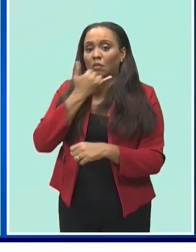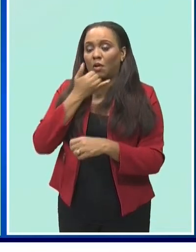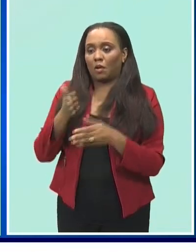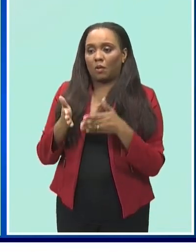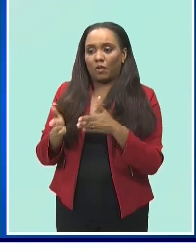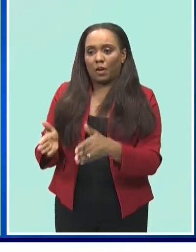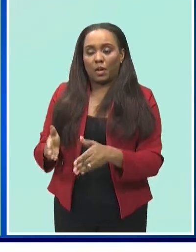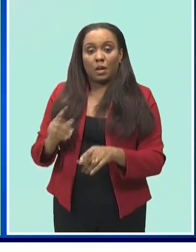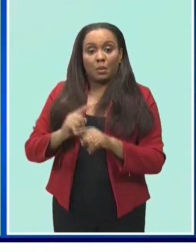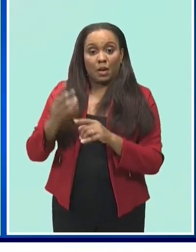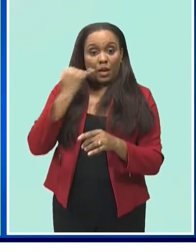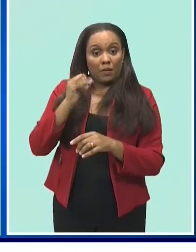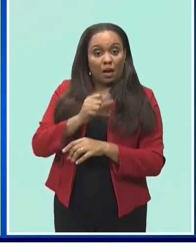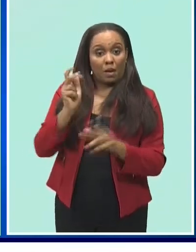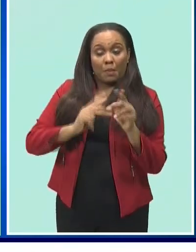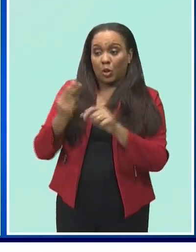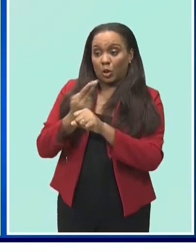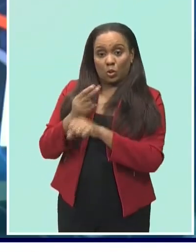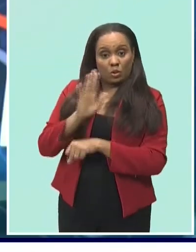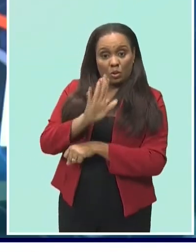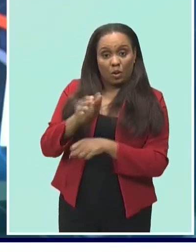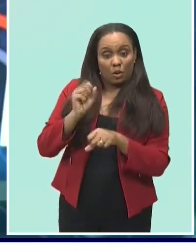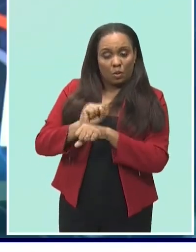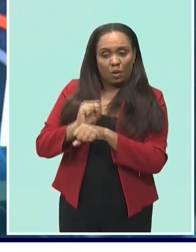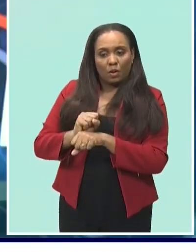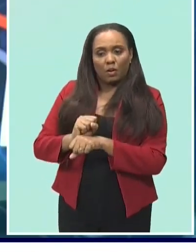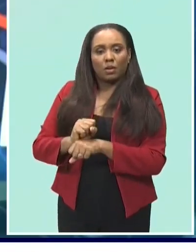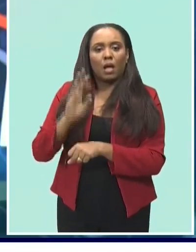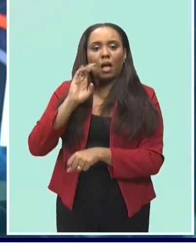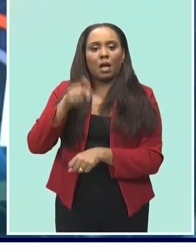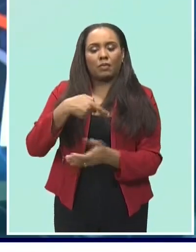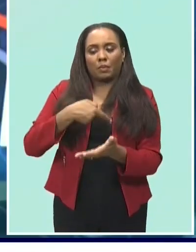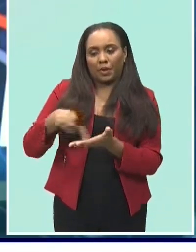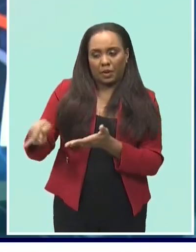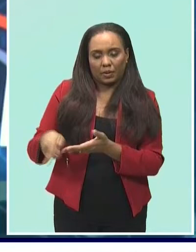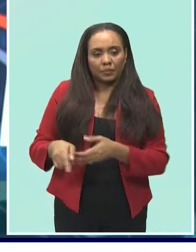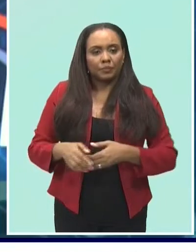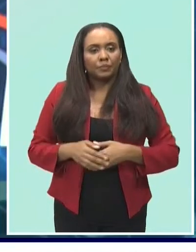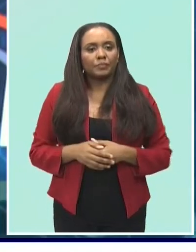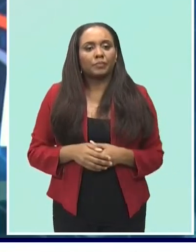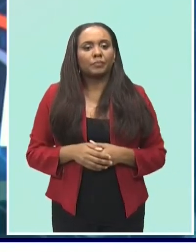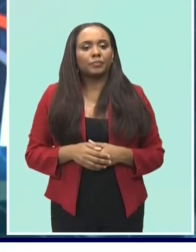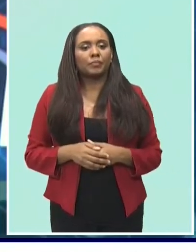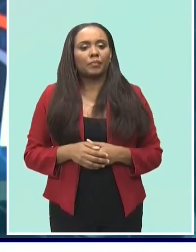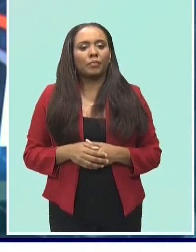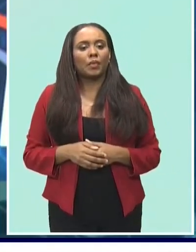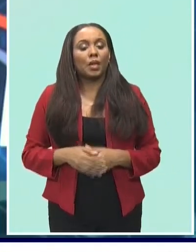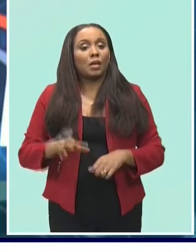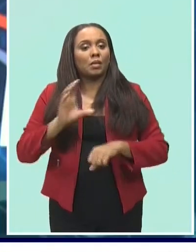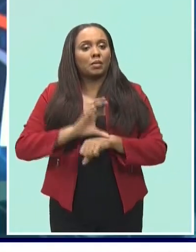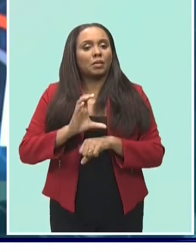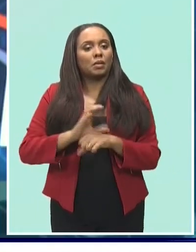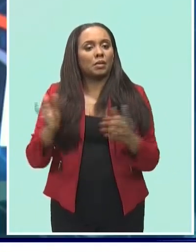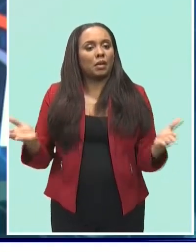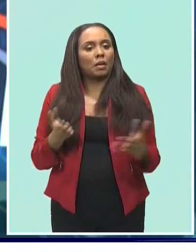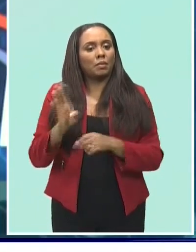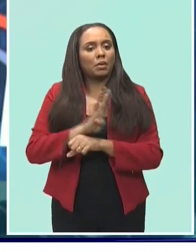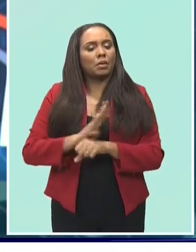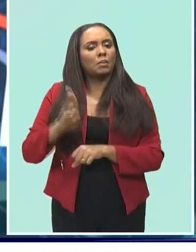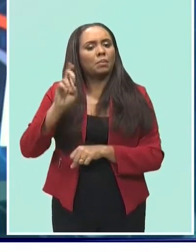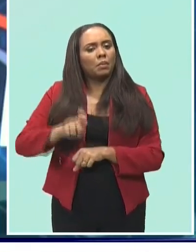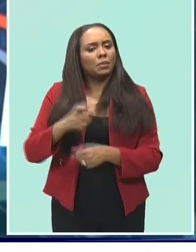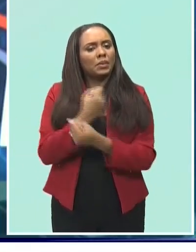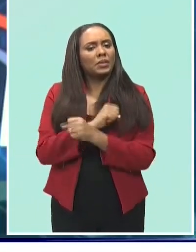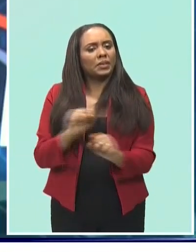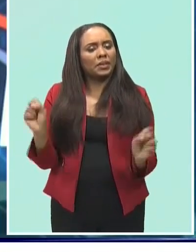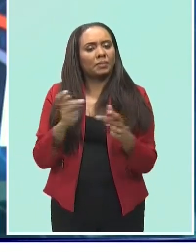for use of their works internationally. The church in Barbados must remain a safe place for all those who need to